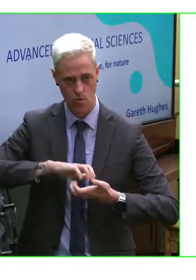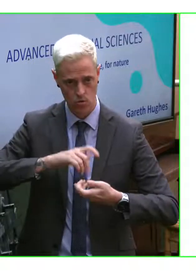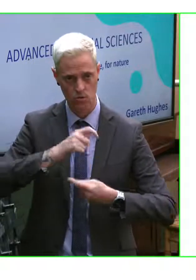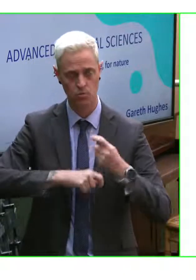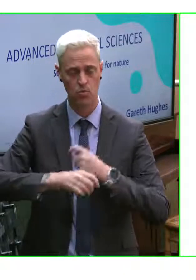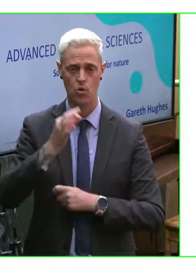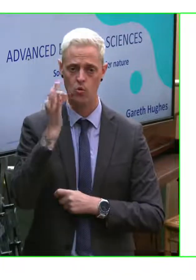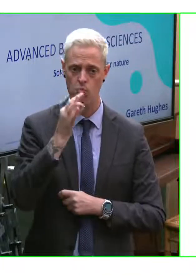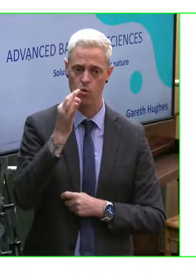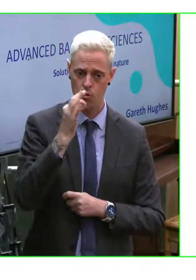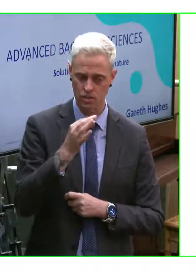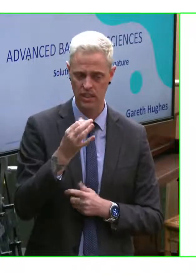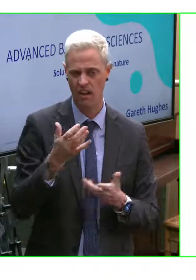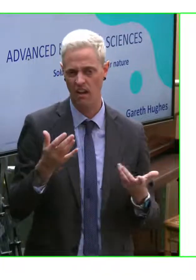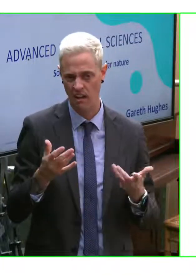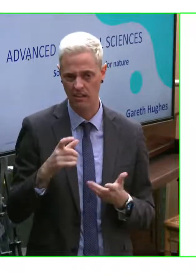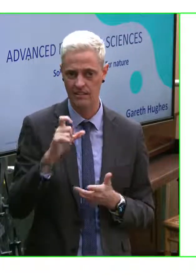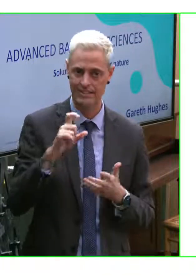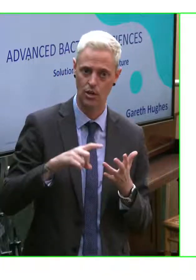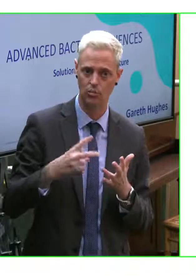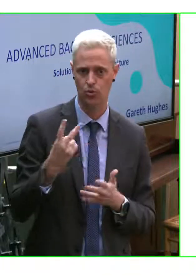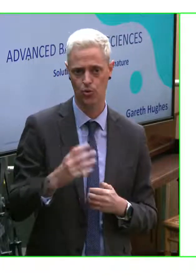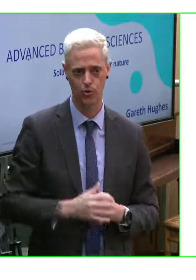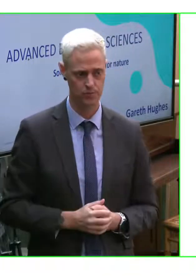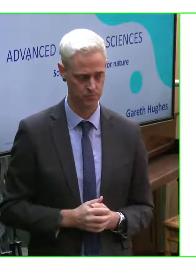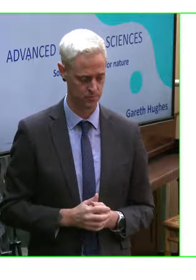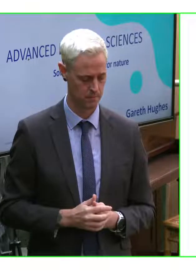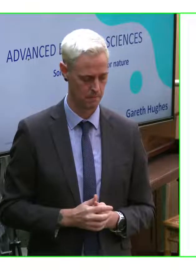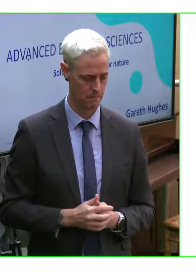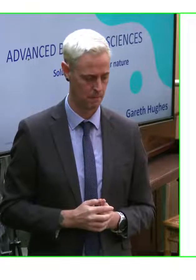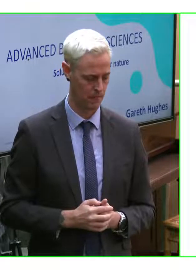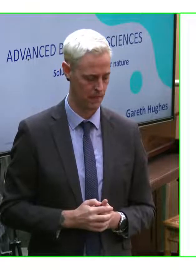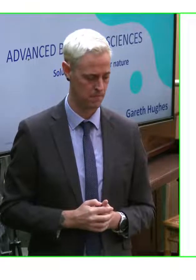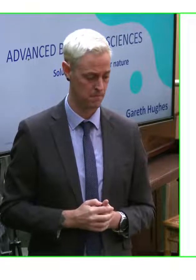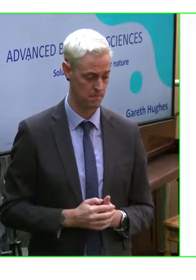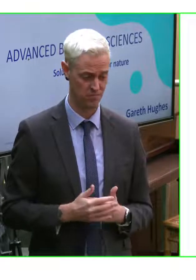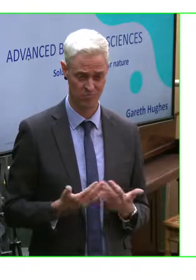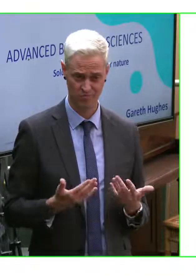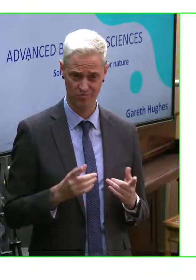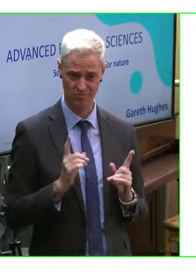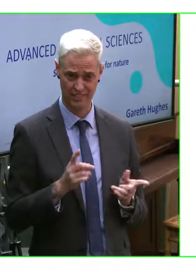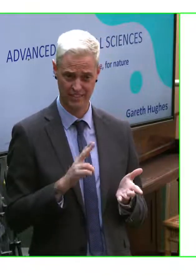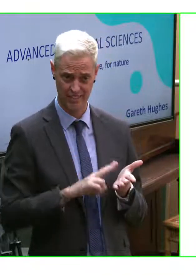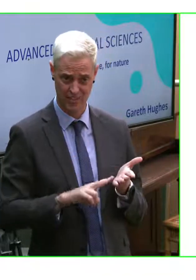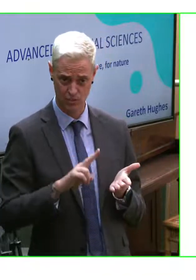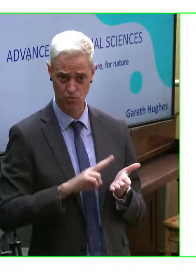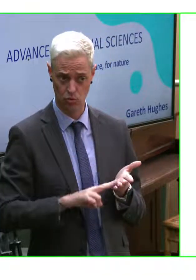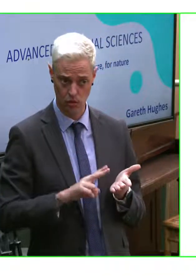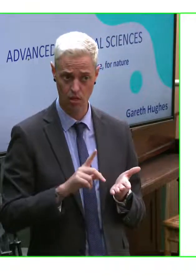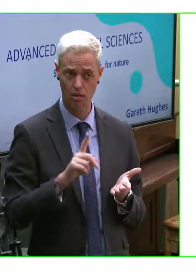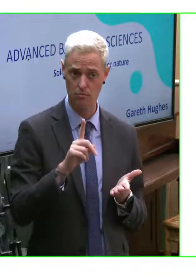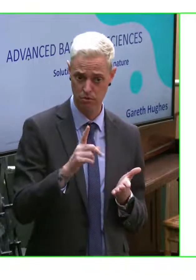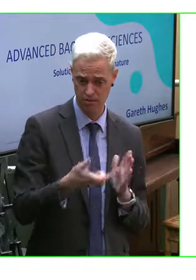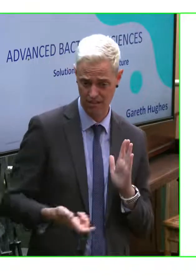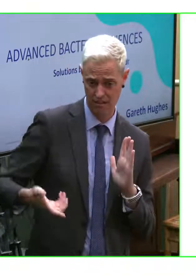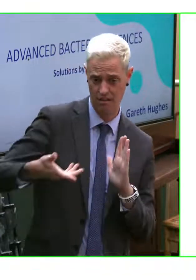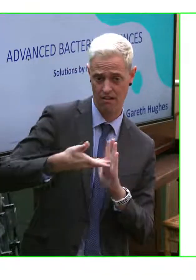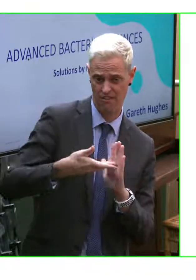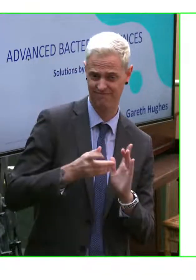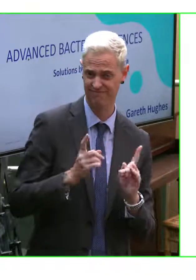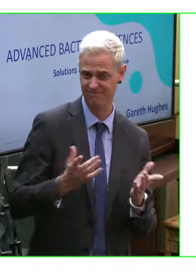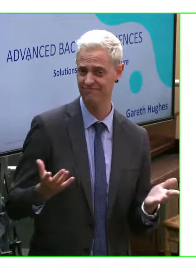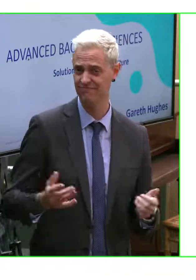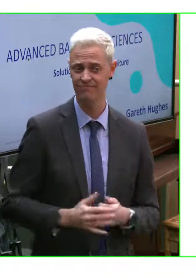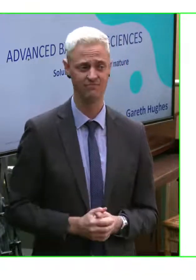water and a little bit of CO2. And as I said, it's just what nature does naturally. And there are many,